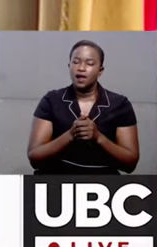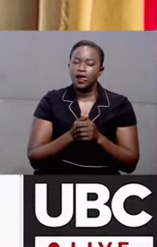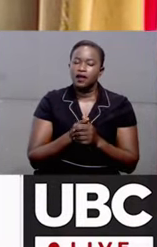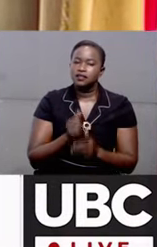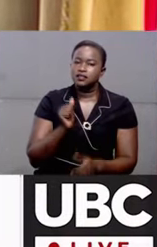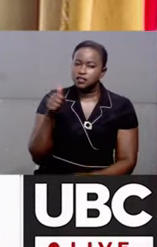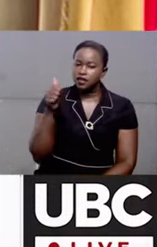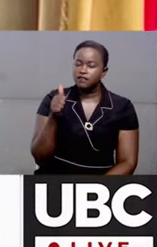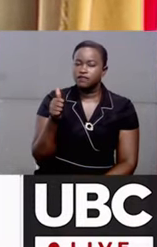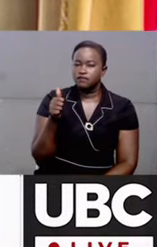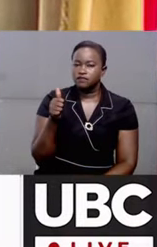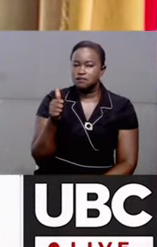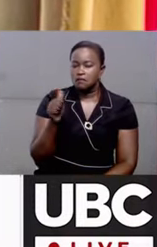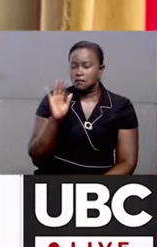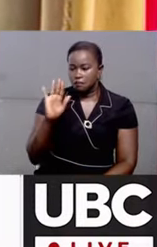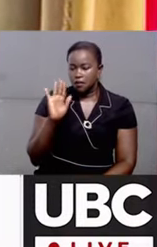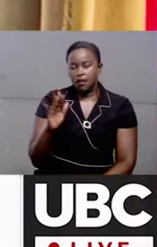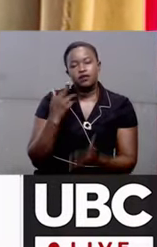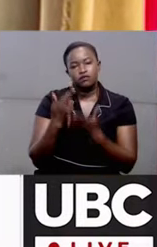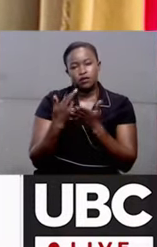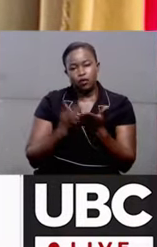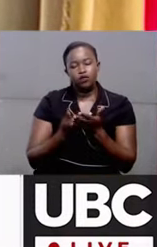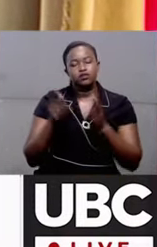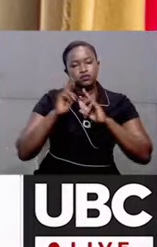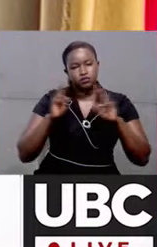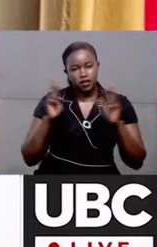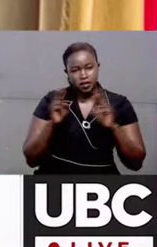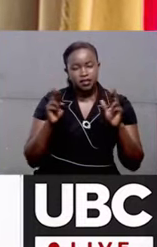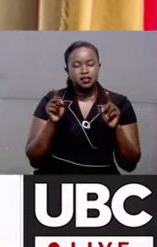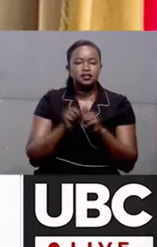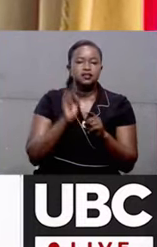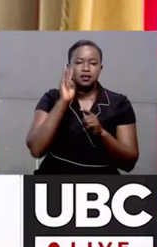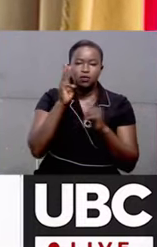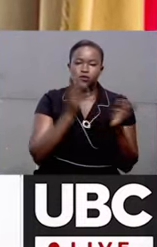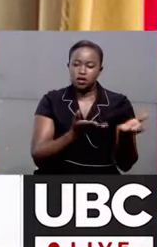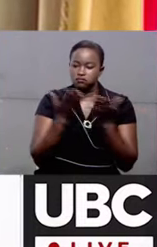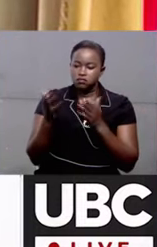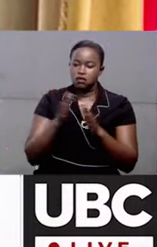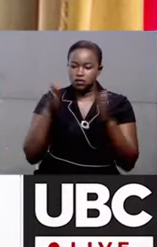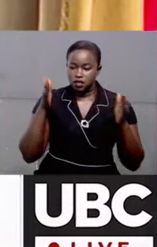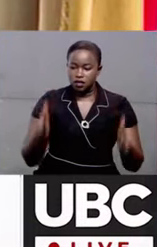actually has his report ready and will also lay it on table